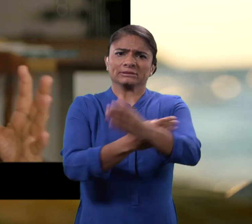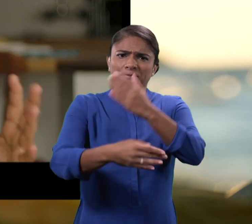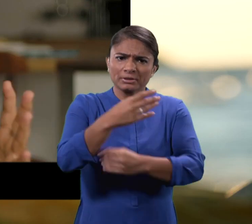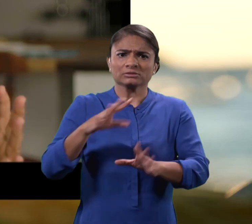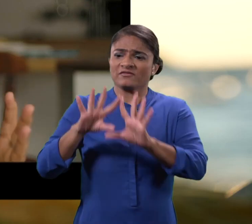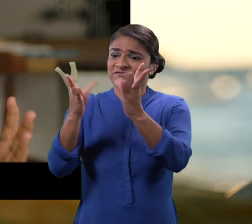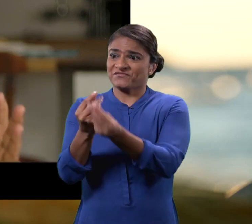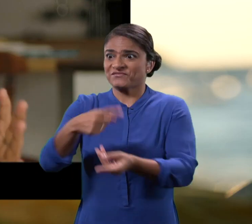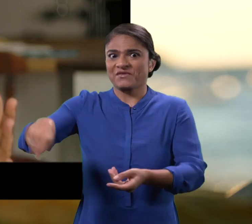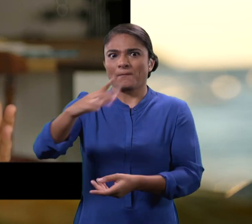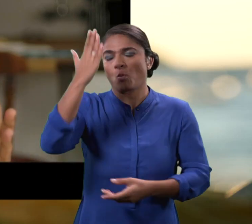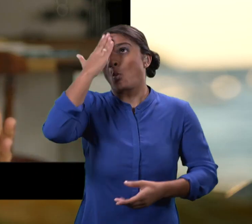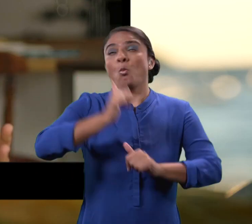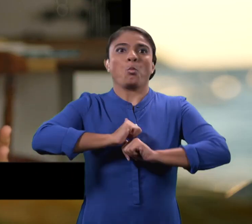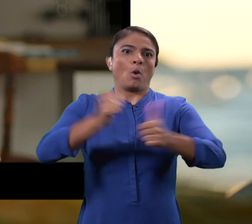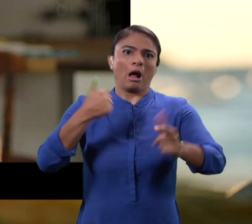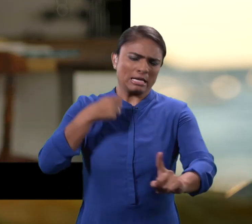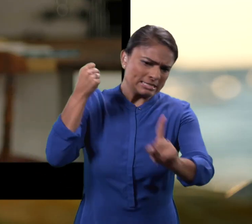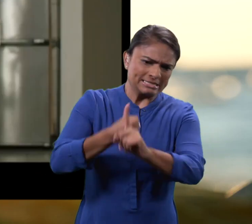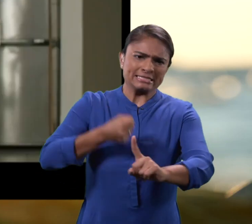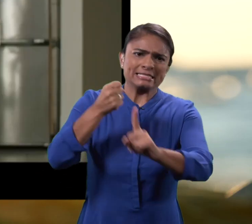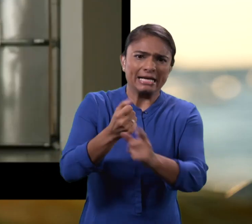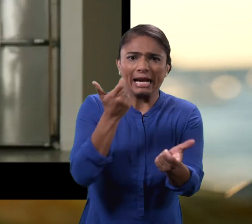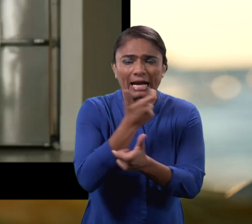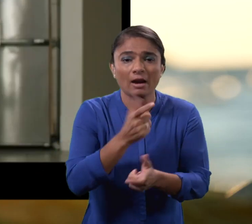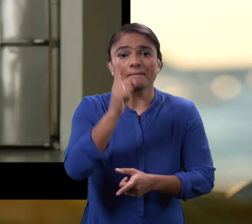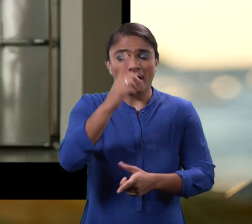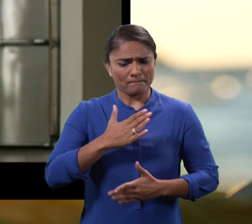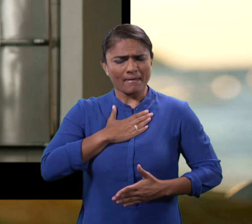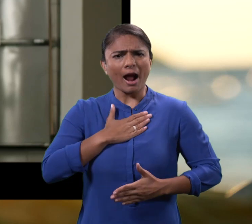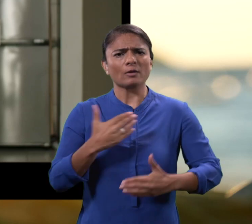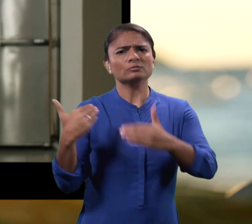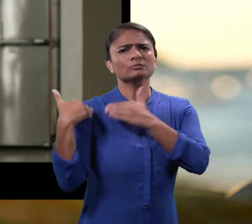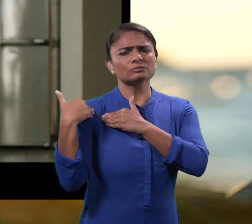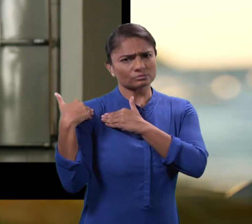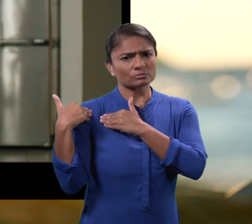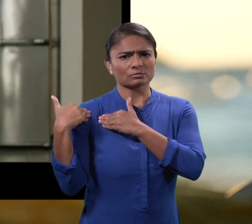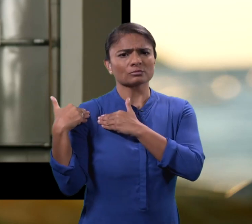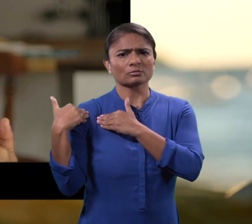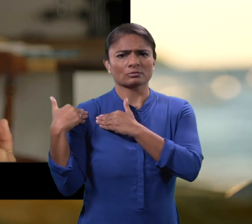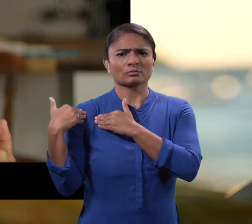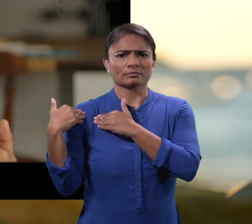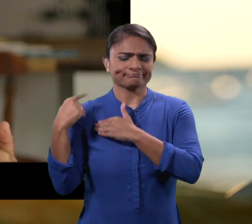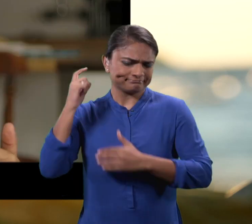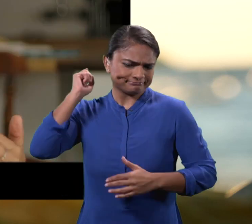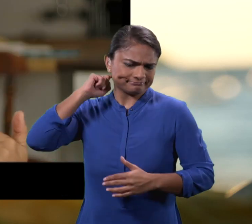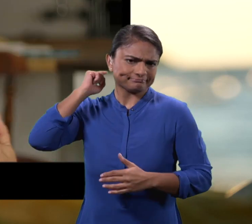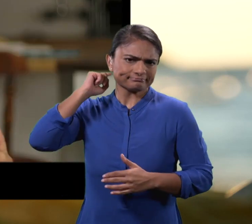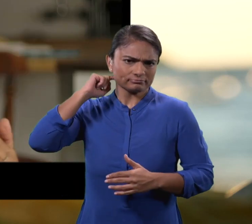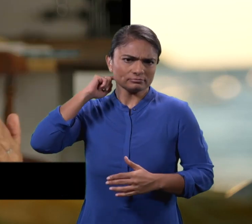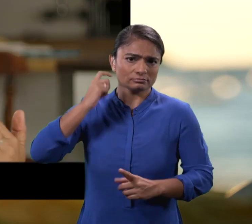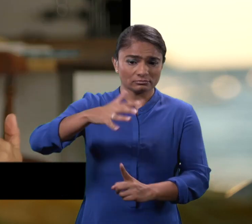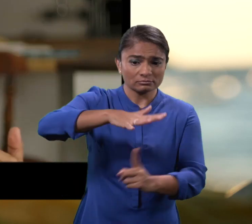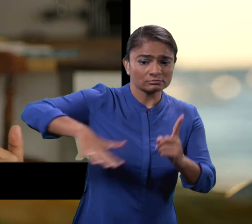my family will know that very well. But what has been my role in this